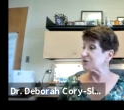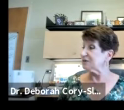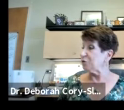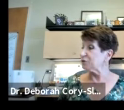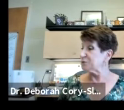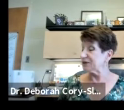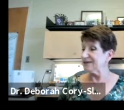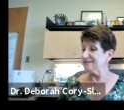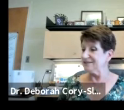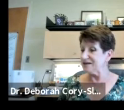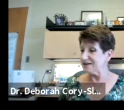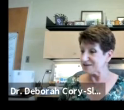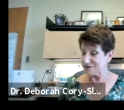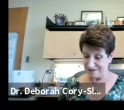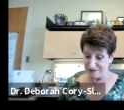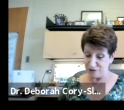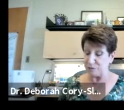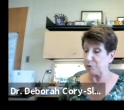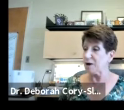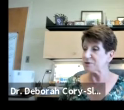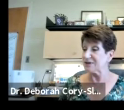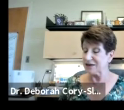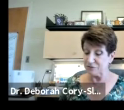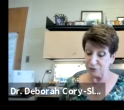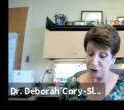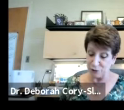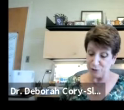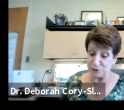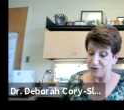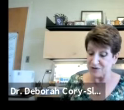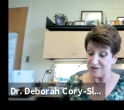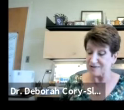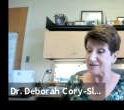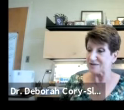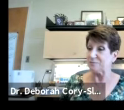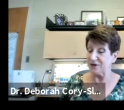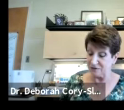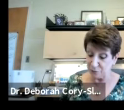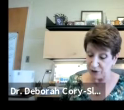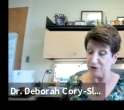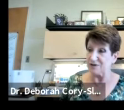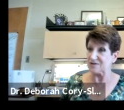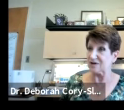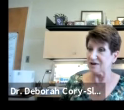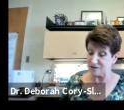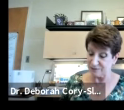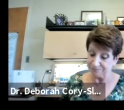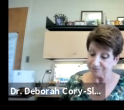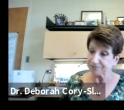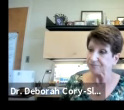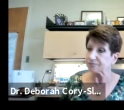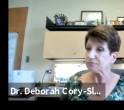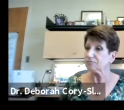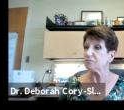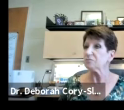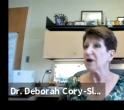this is going to ultimately lead us to the promised land for cures or diseases is something that we could discuss.